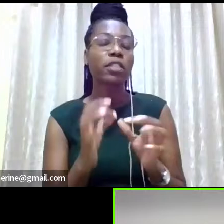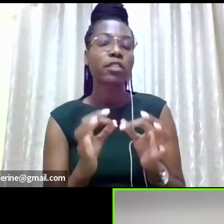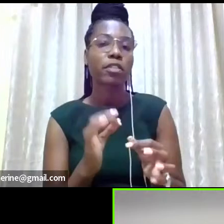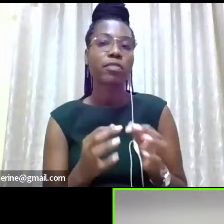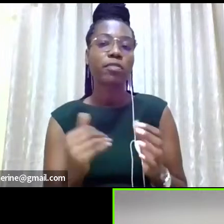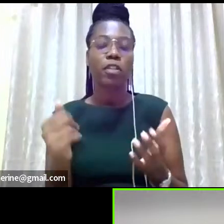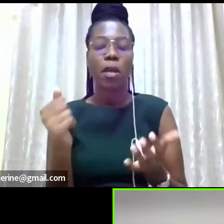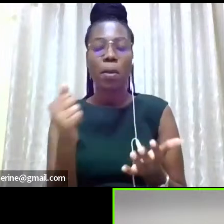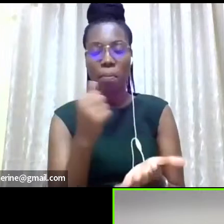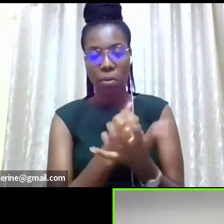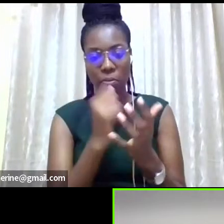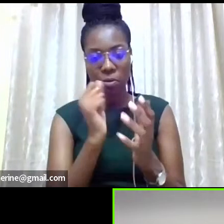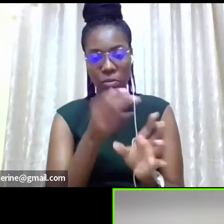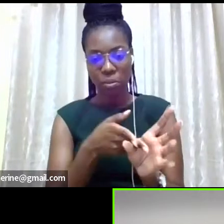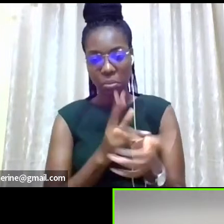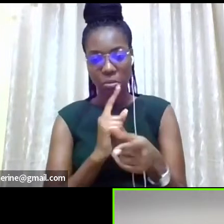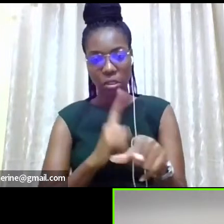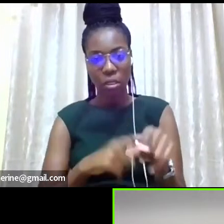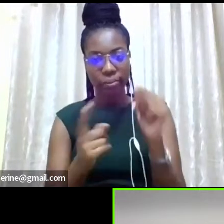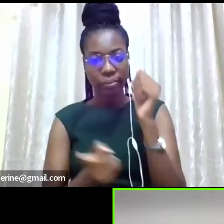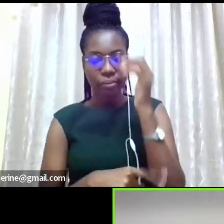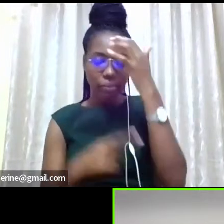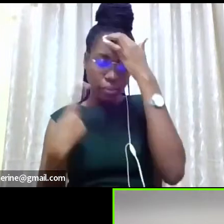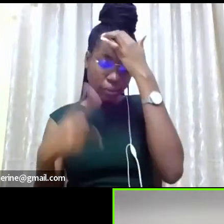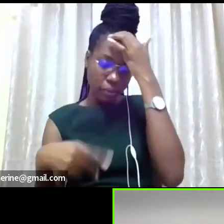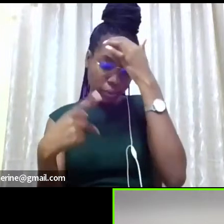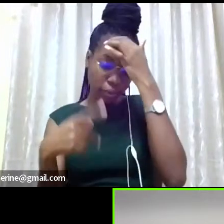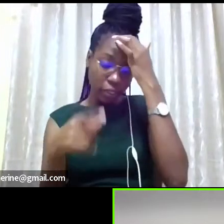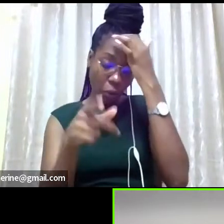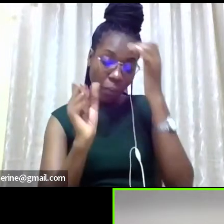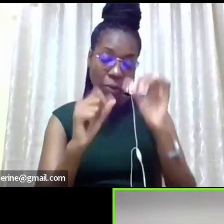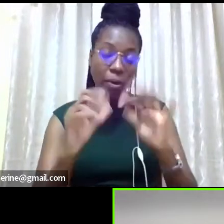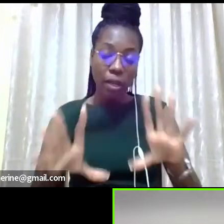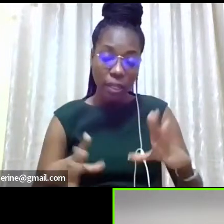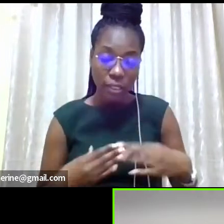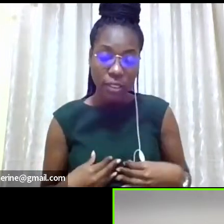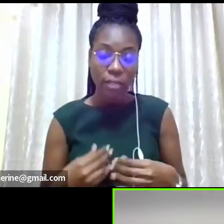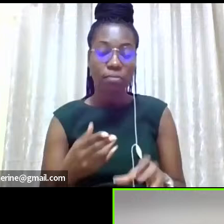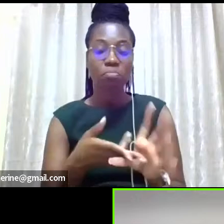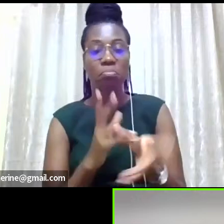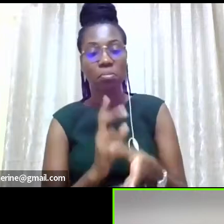process. Do you accept the resignation and abandon the process?